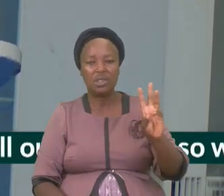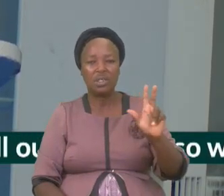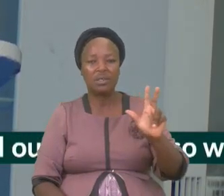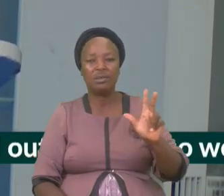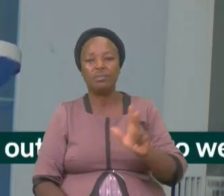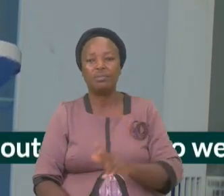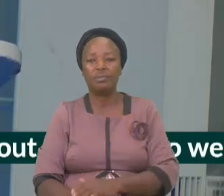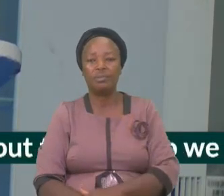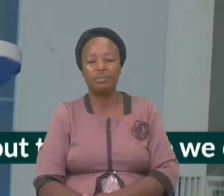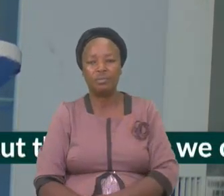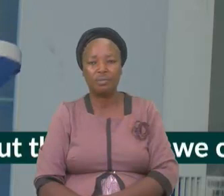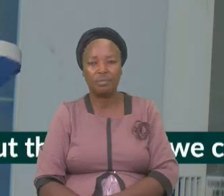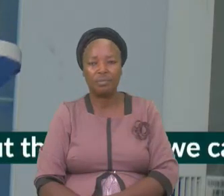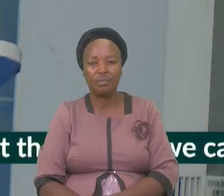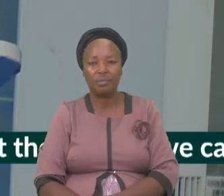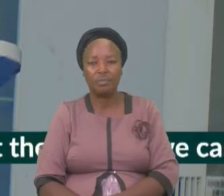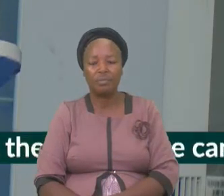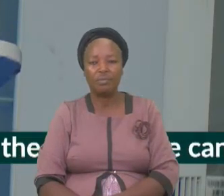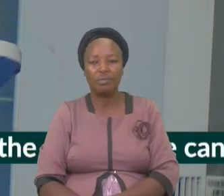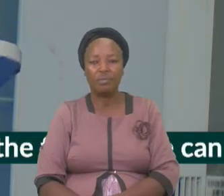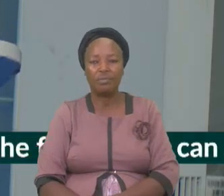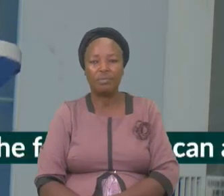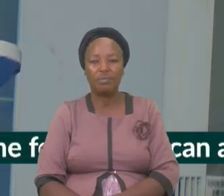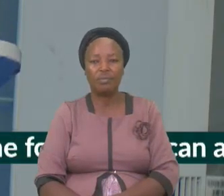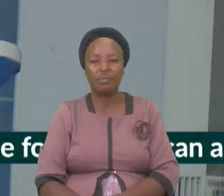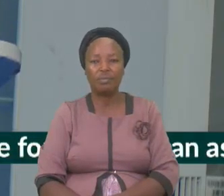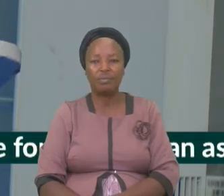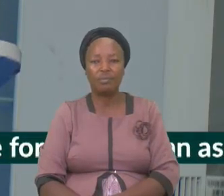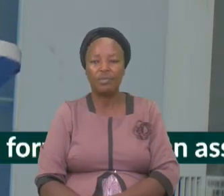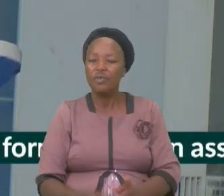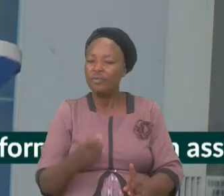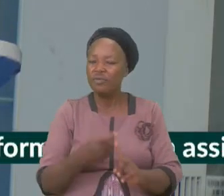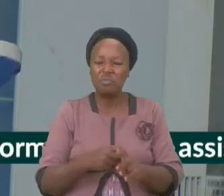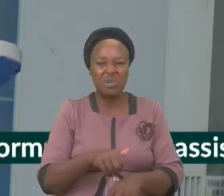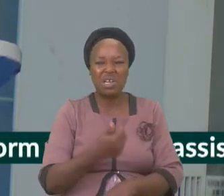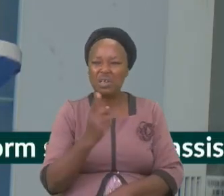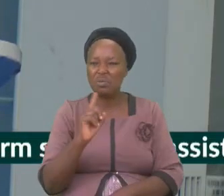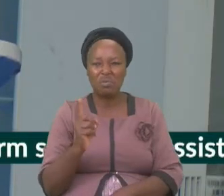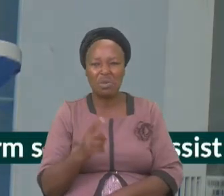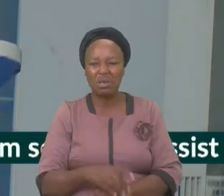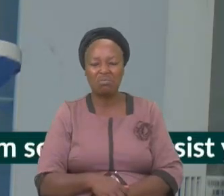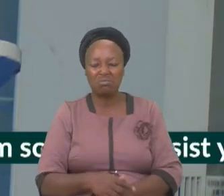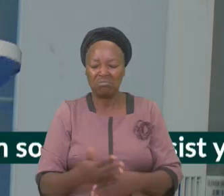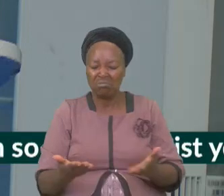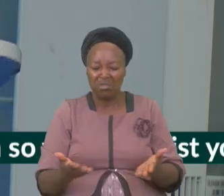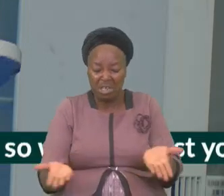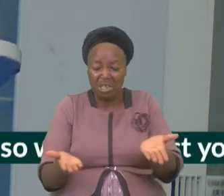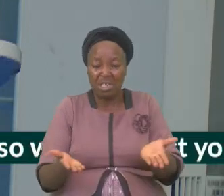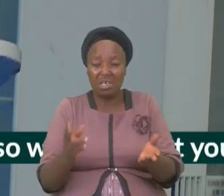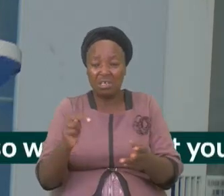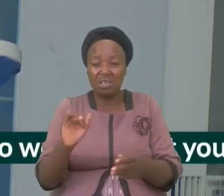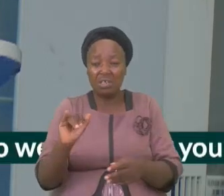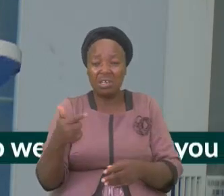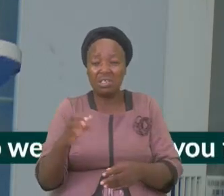+234 915 444 9263. From anywhere, whether from Nigeria, whether from other countries in Africa, whether from the